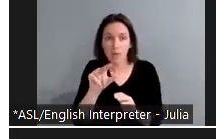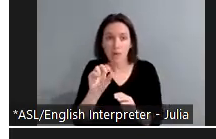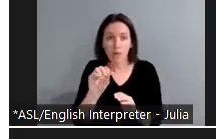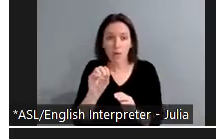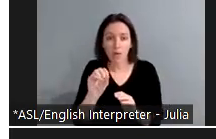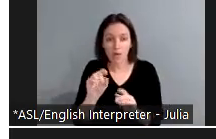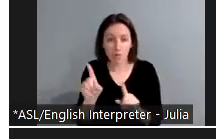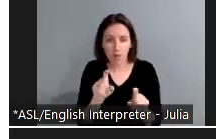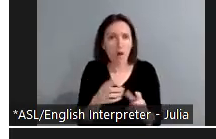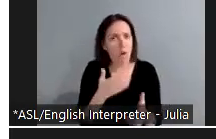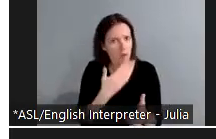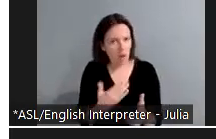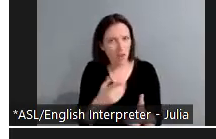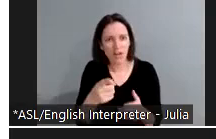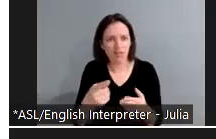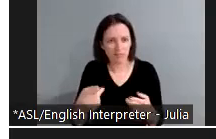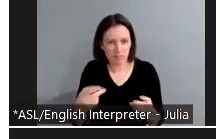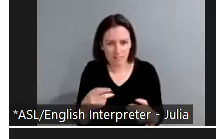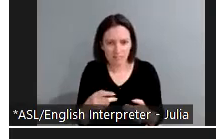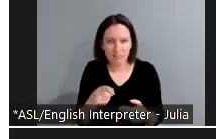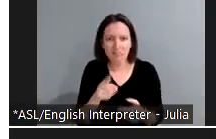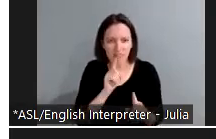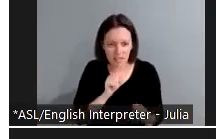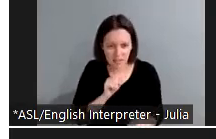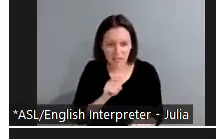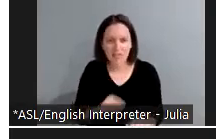Oh, good. Y'all are chiming in.